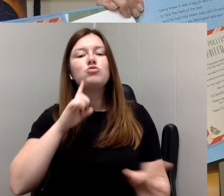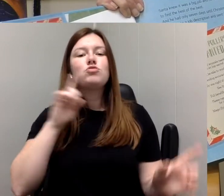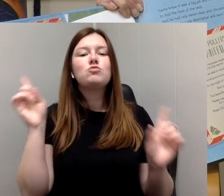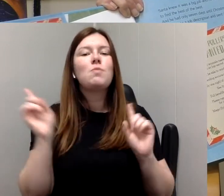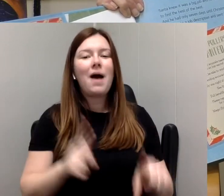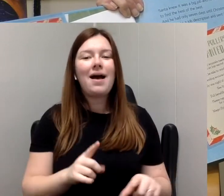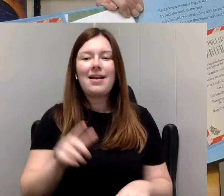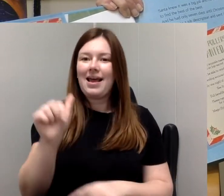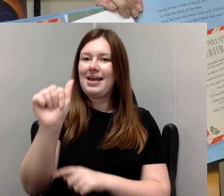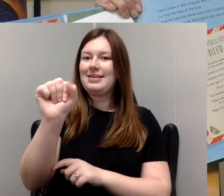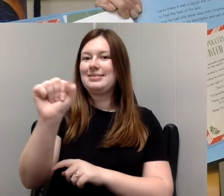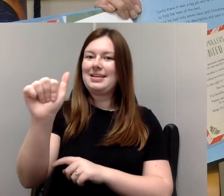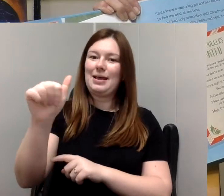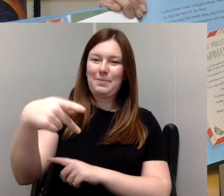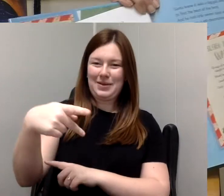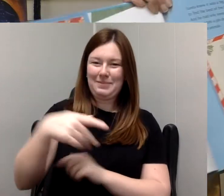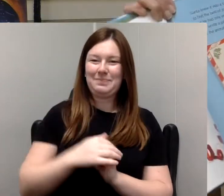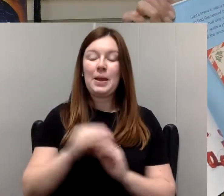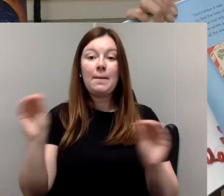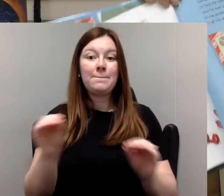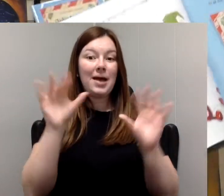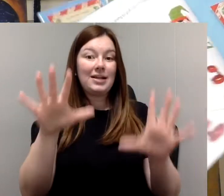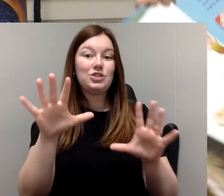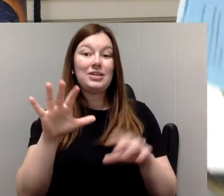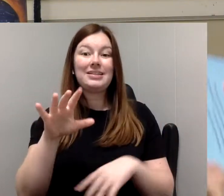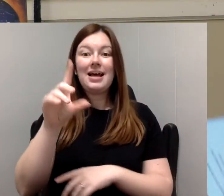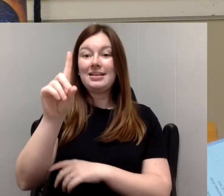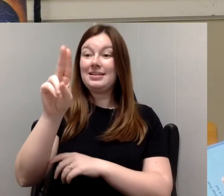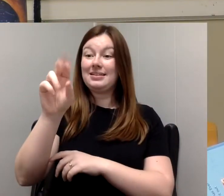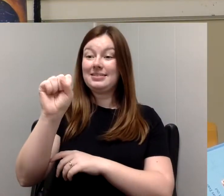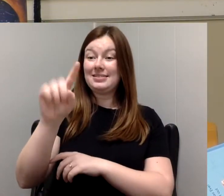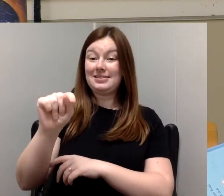ASAP. Magic flying dust will be provided.